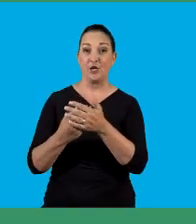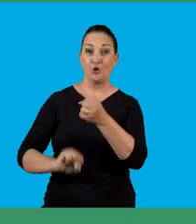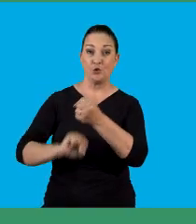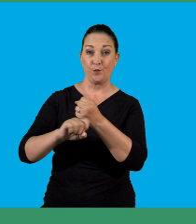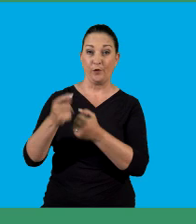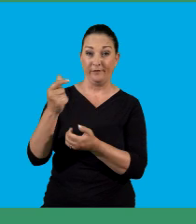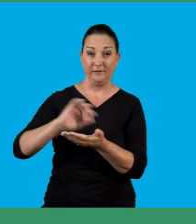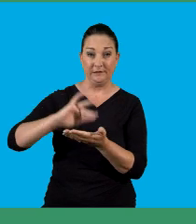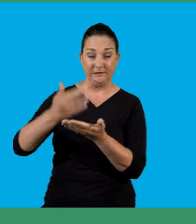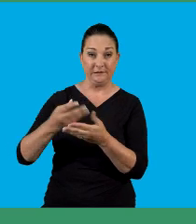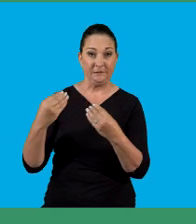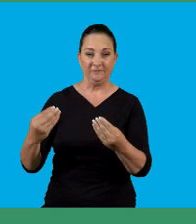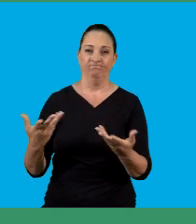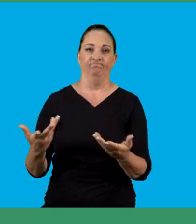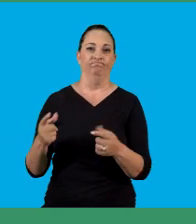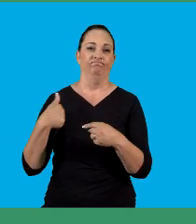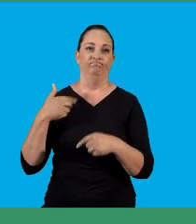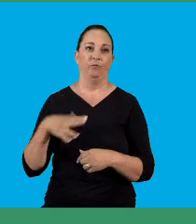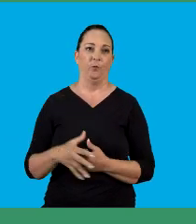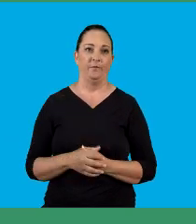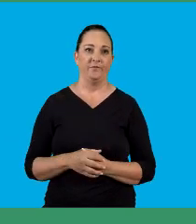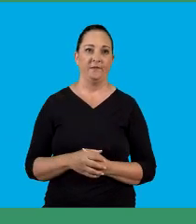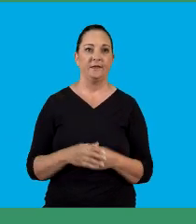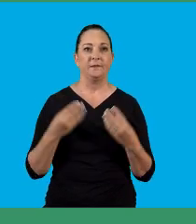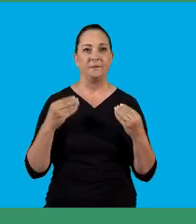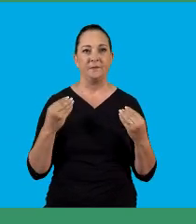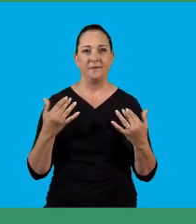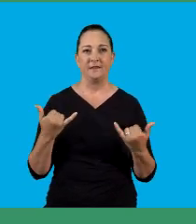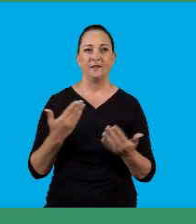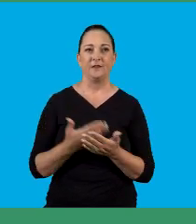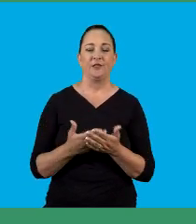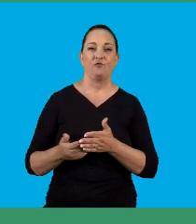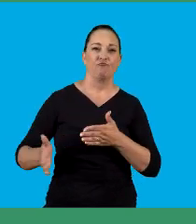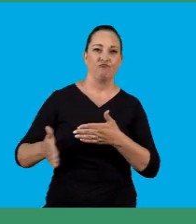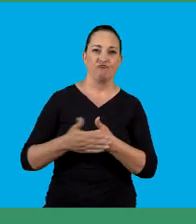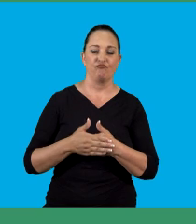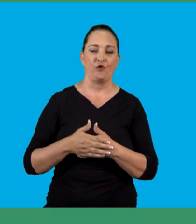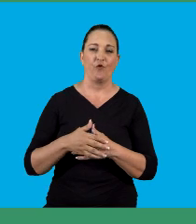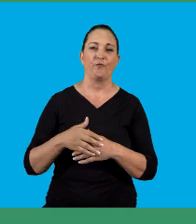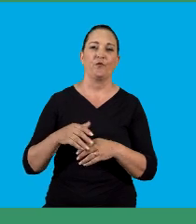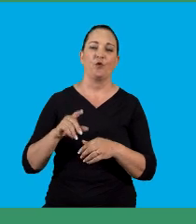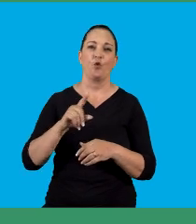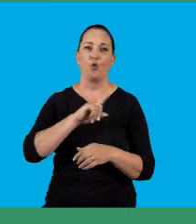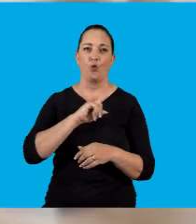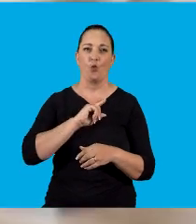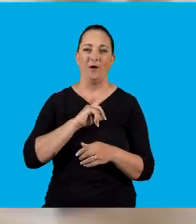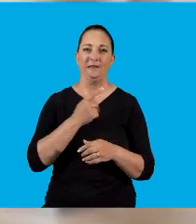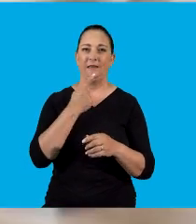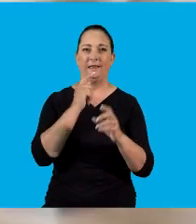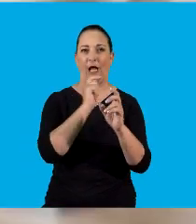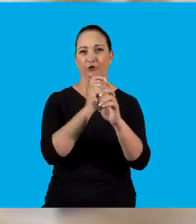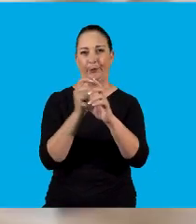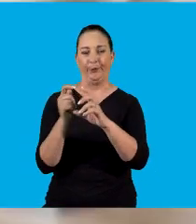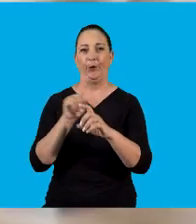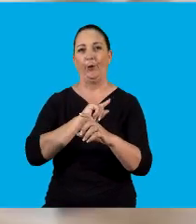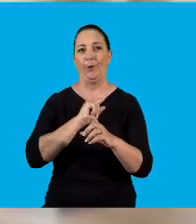investors. Businesses may be forced to close down, especially those located in townships. So the strikes